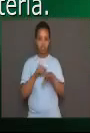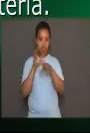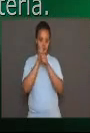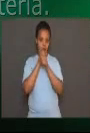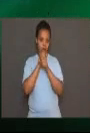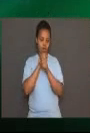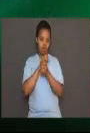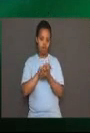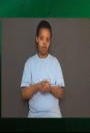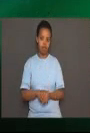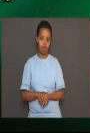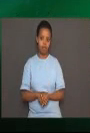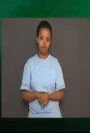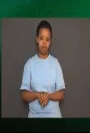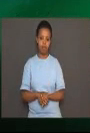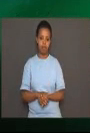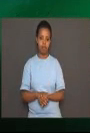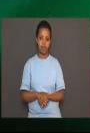Time's up!